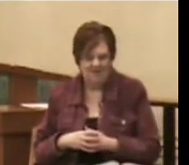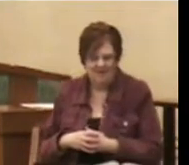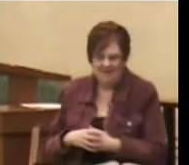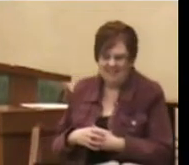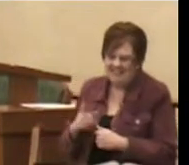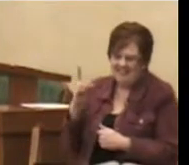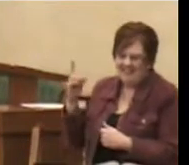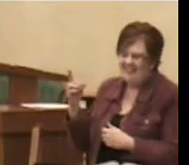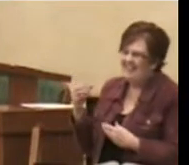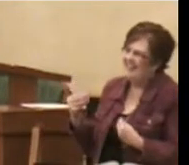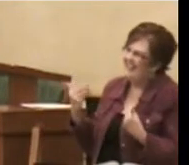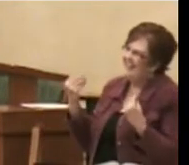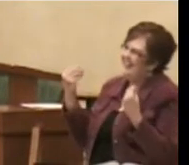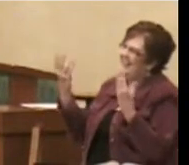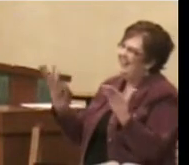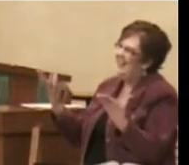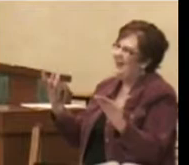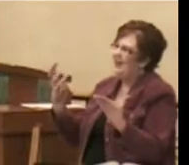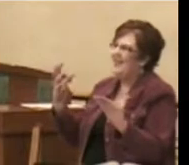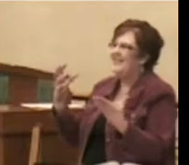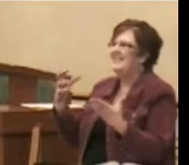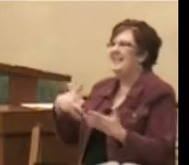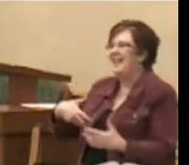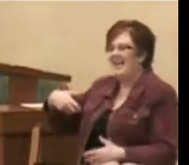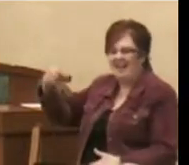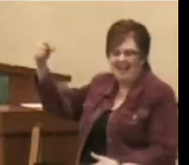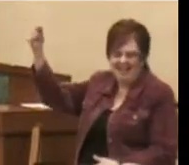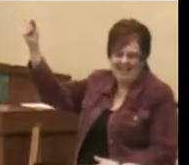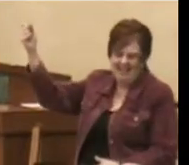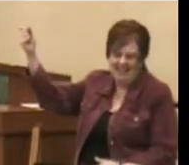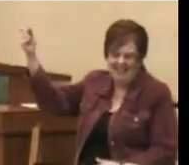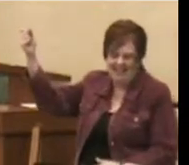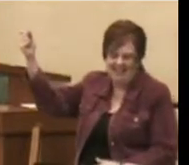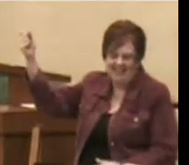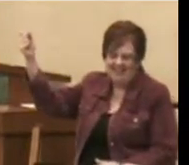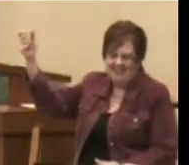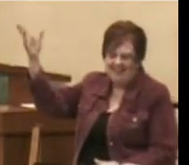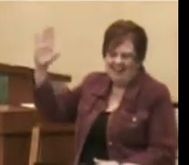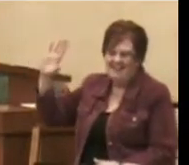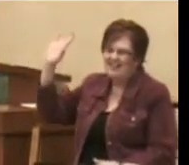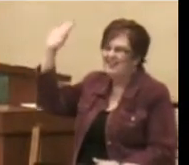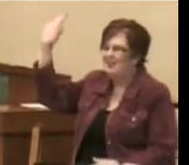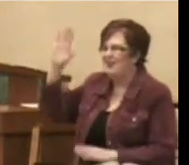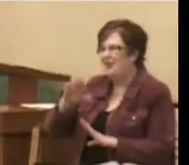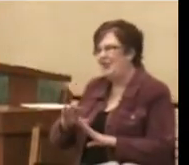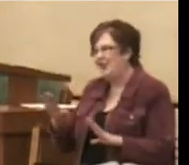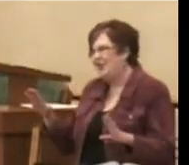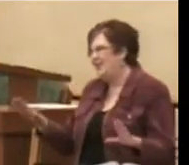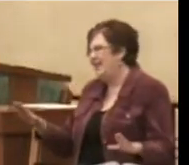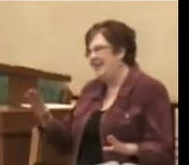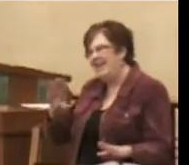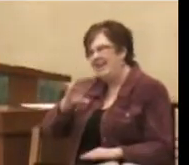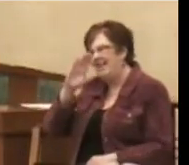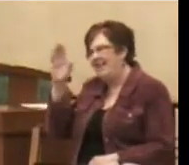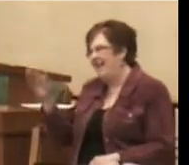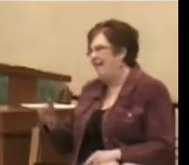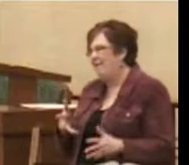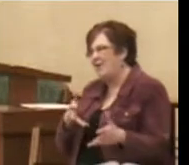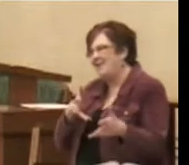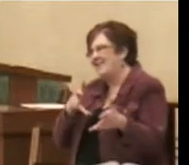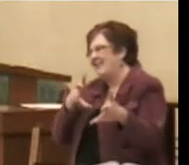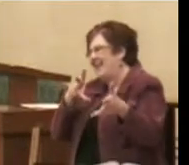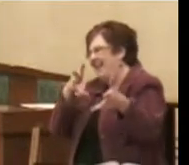Though he giveth or he taketh, God his children